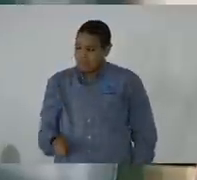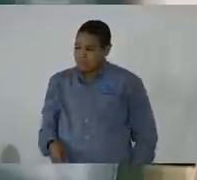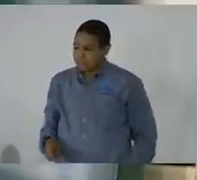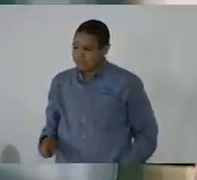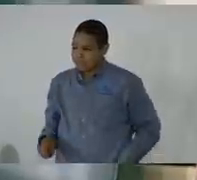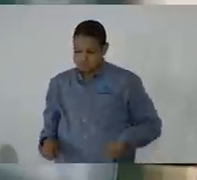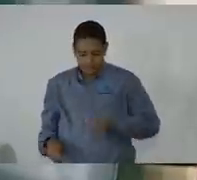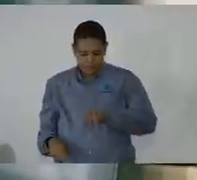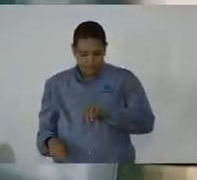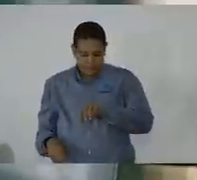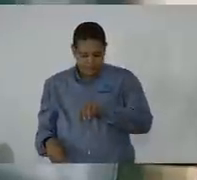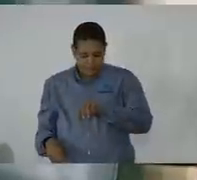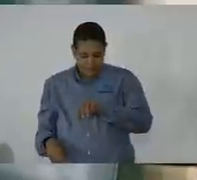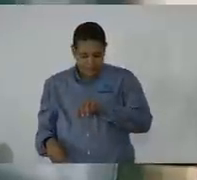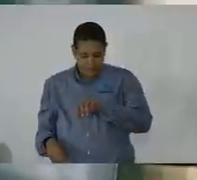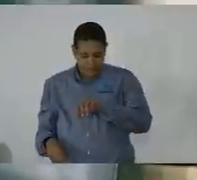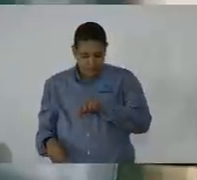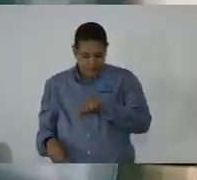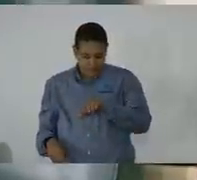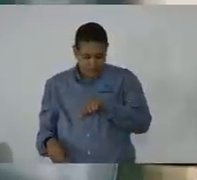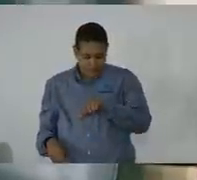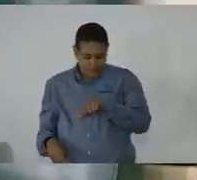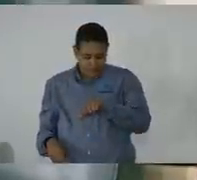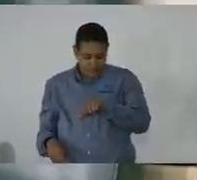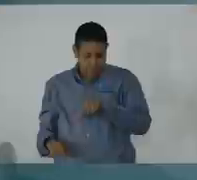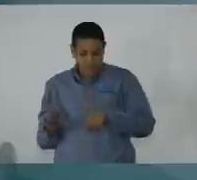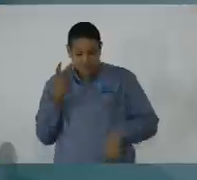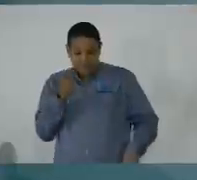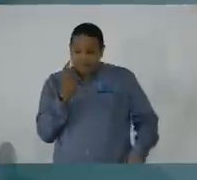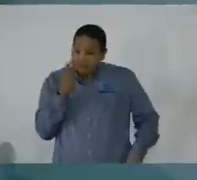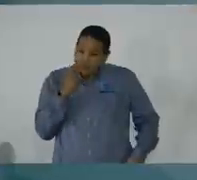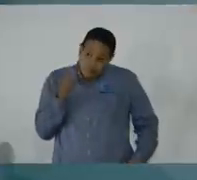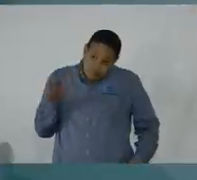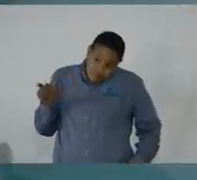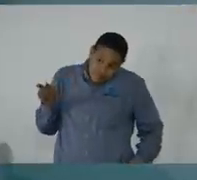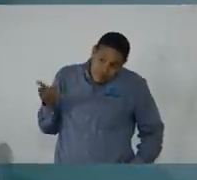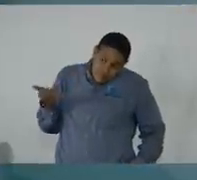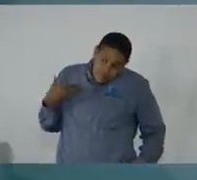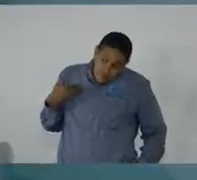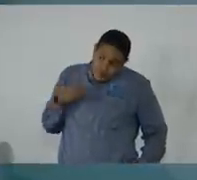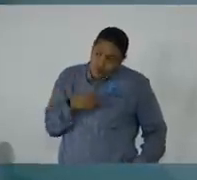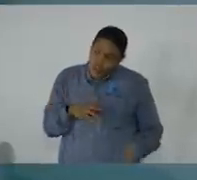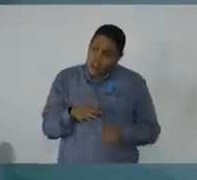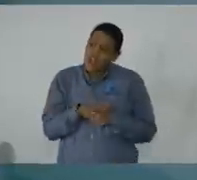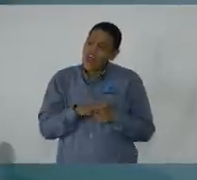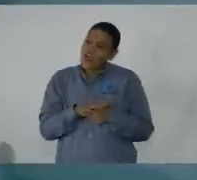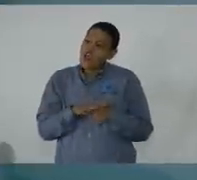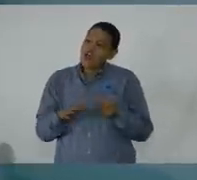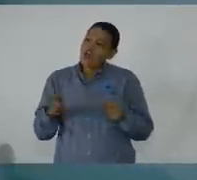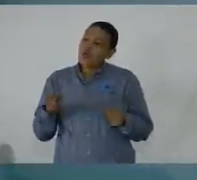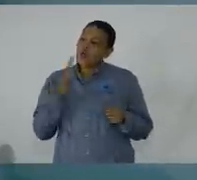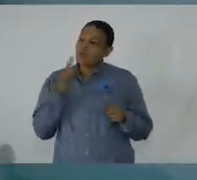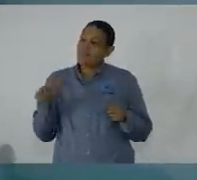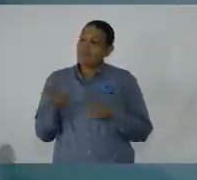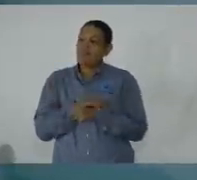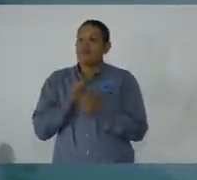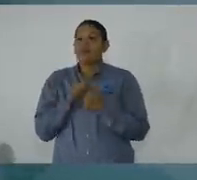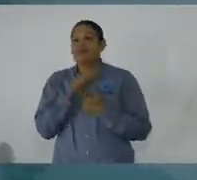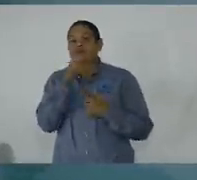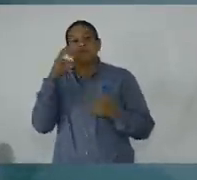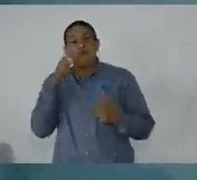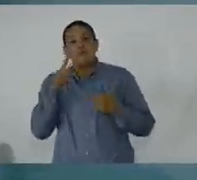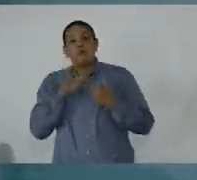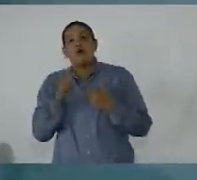eyes, Madam Speaker, and I have assured you that your constituency, which is filled with farmers and